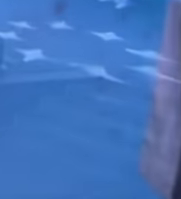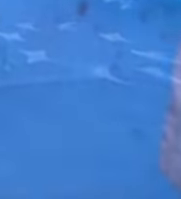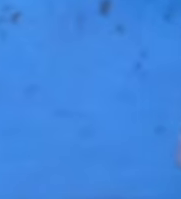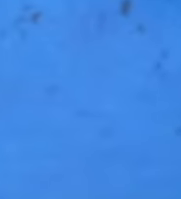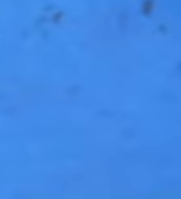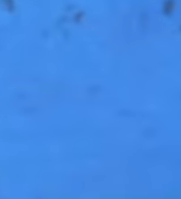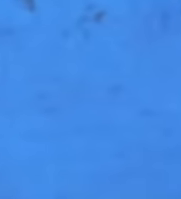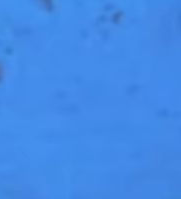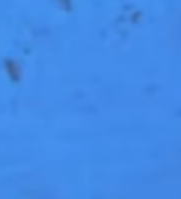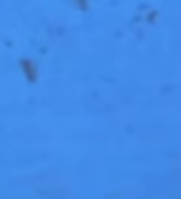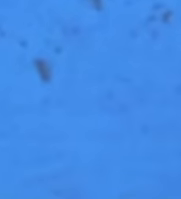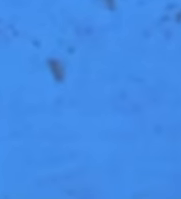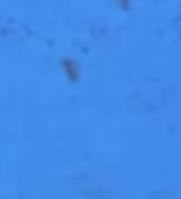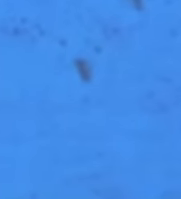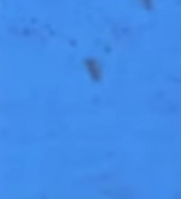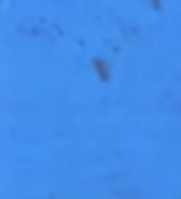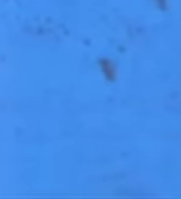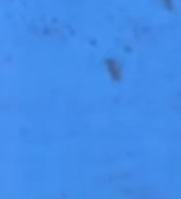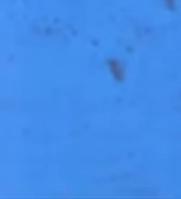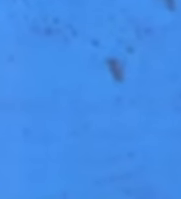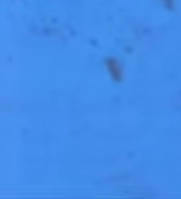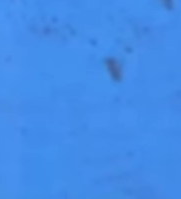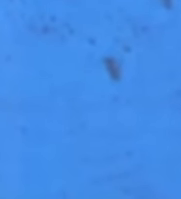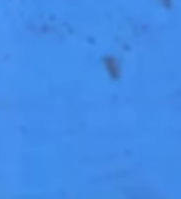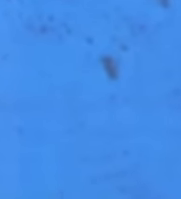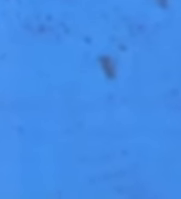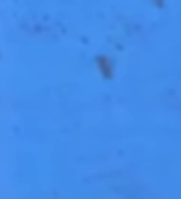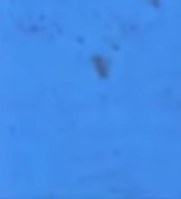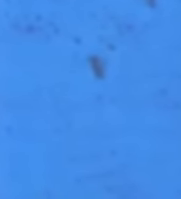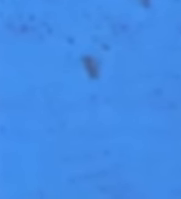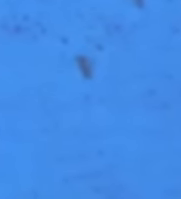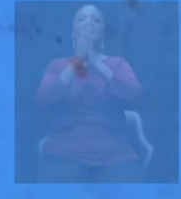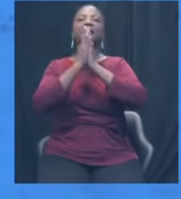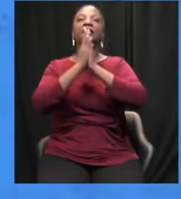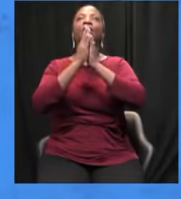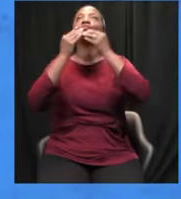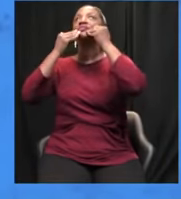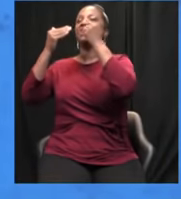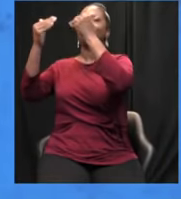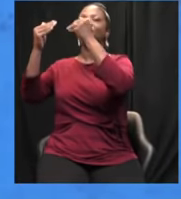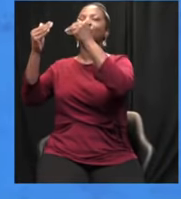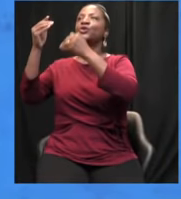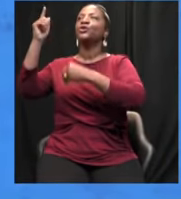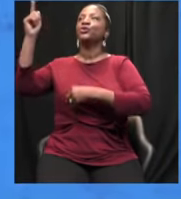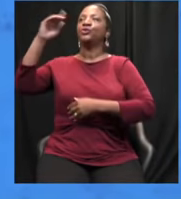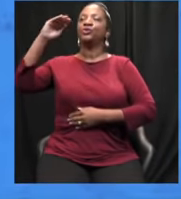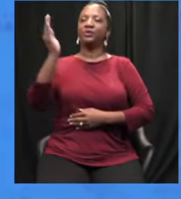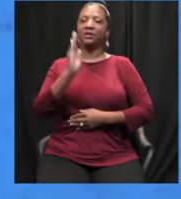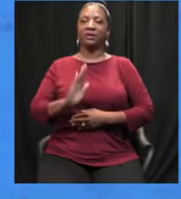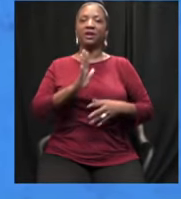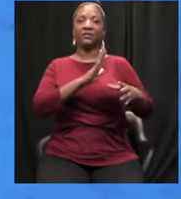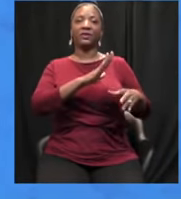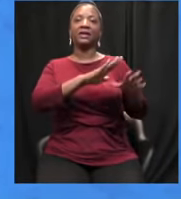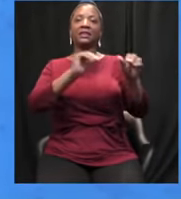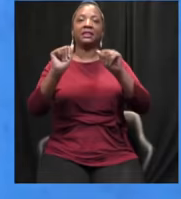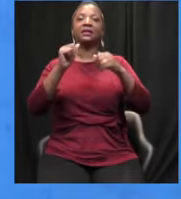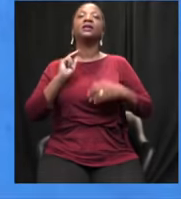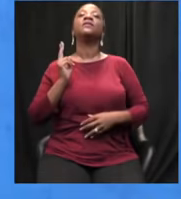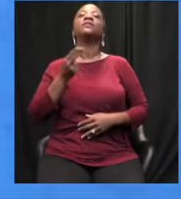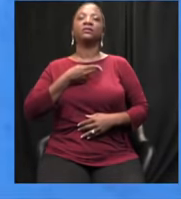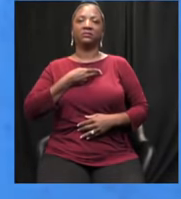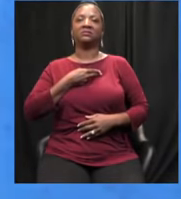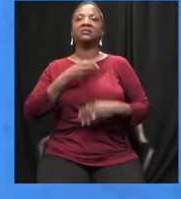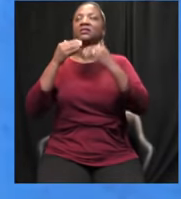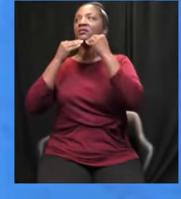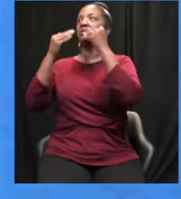Father, we come to you today and we say thank you that you will never leave us. We say thank you, Lord, that you are